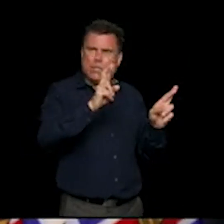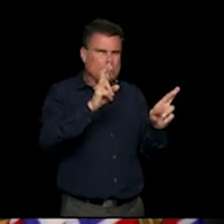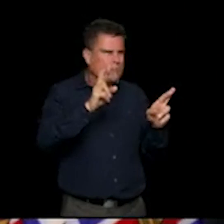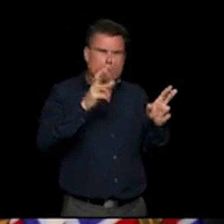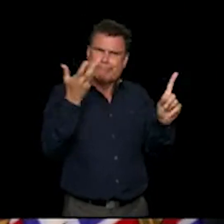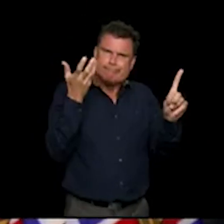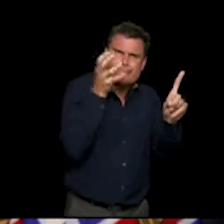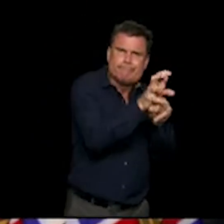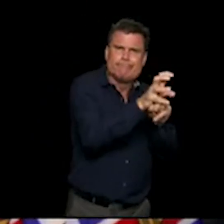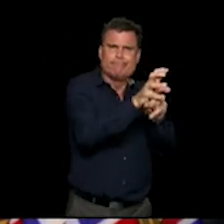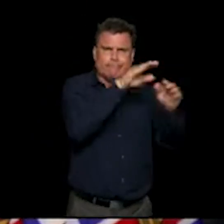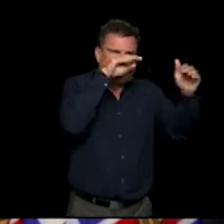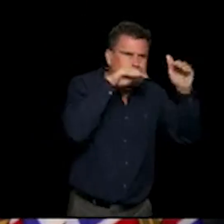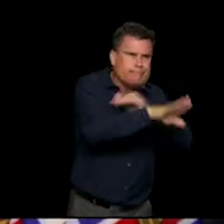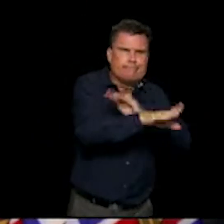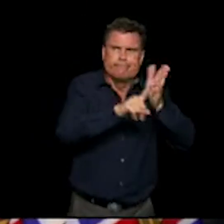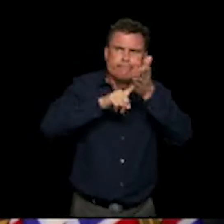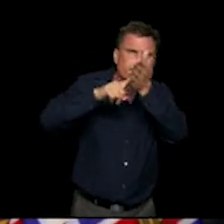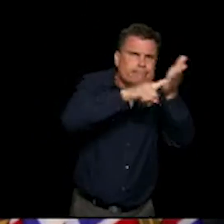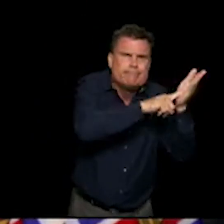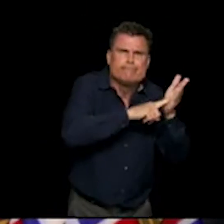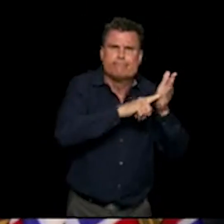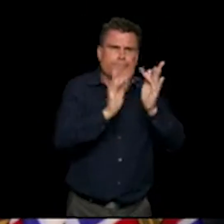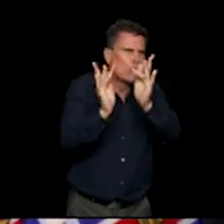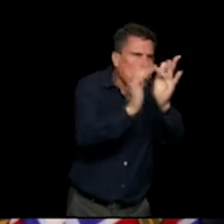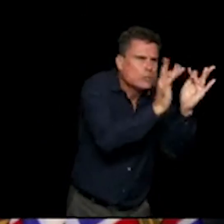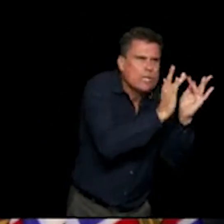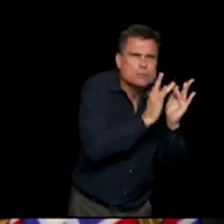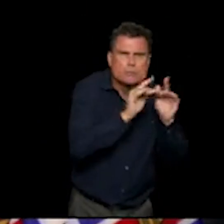in that situation, when a public health investigation begins.